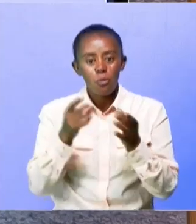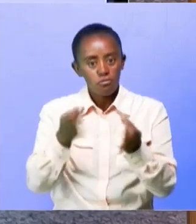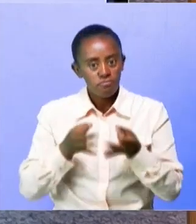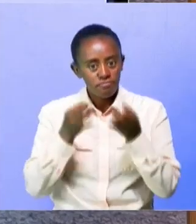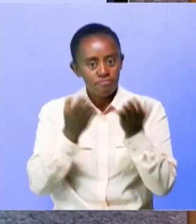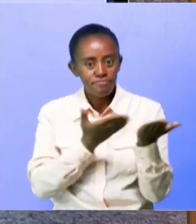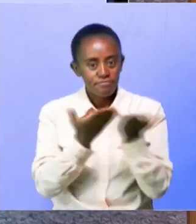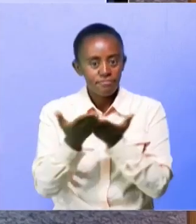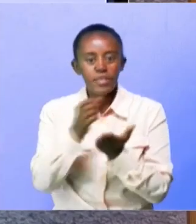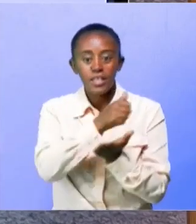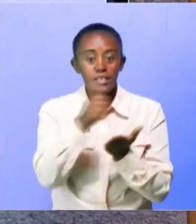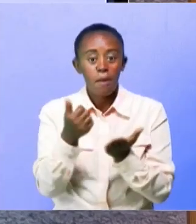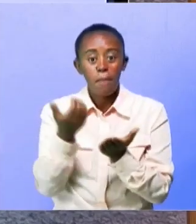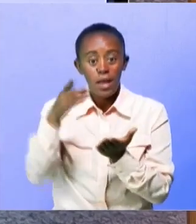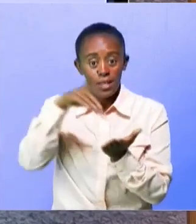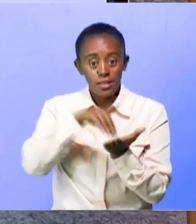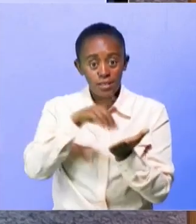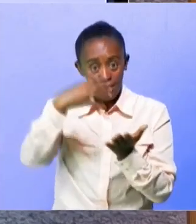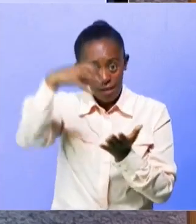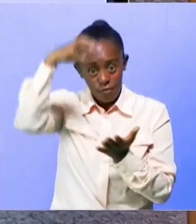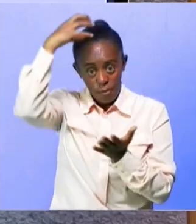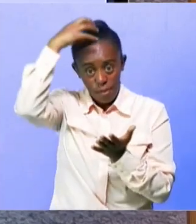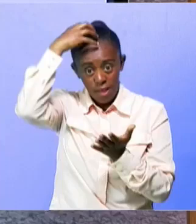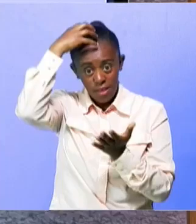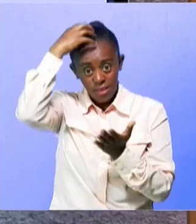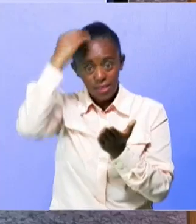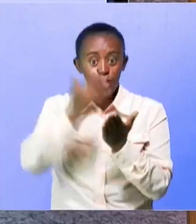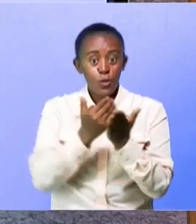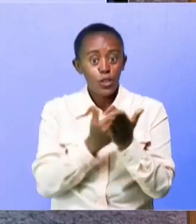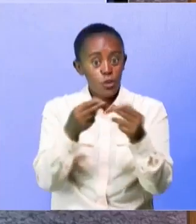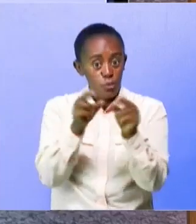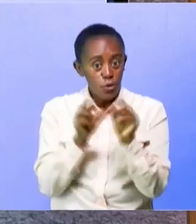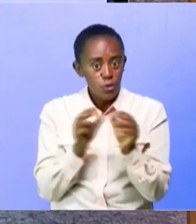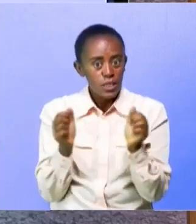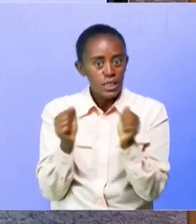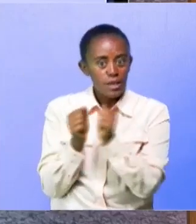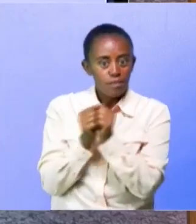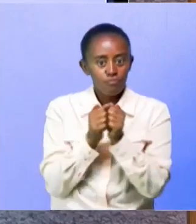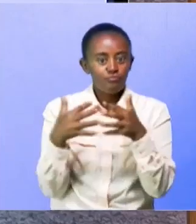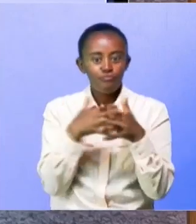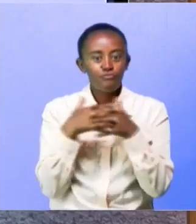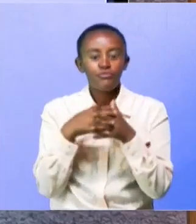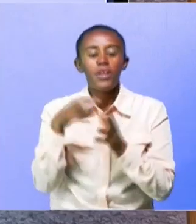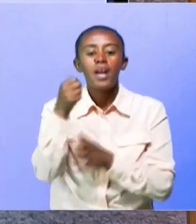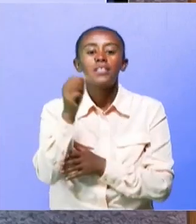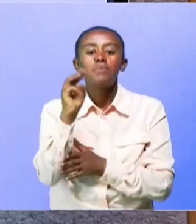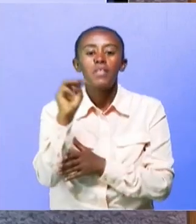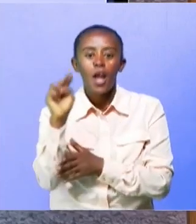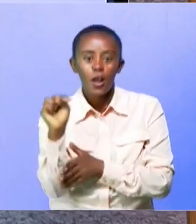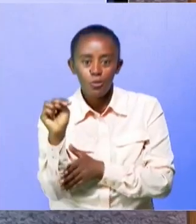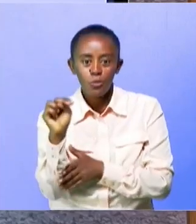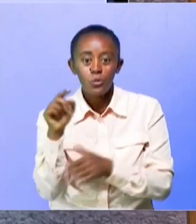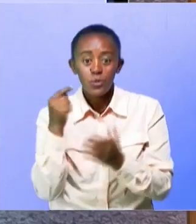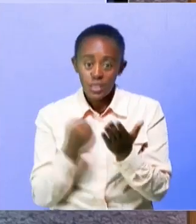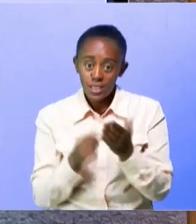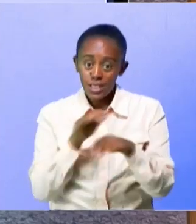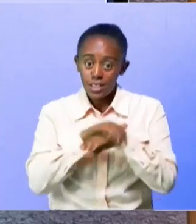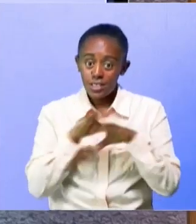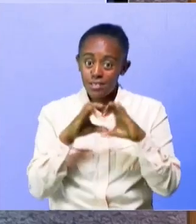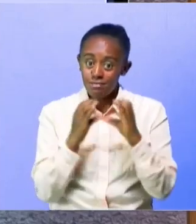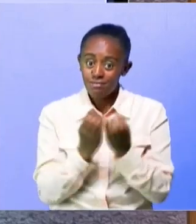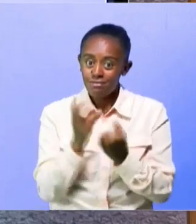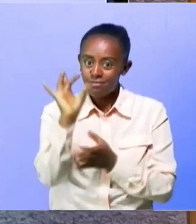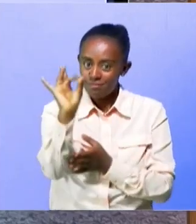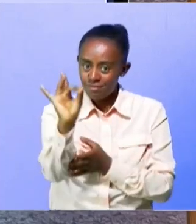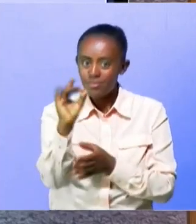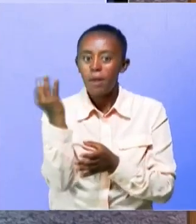by Addis Ababa City Government Education Bureau in collaboration with Addis Media Network. This is English for Grade 8.